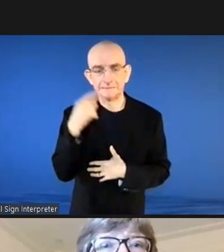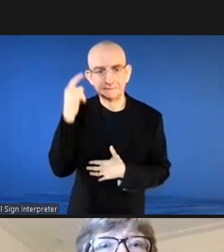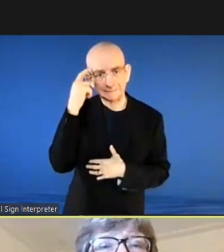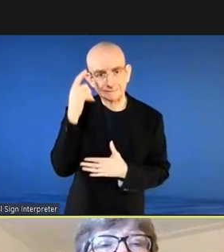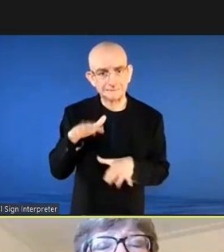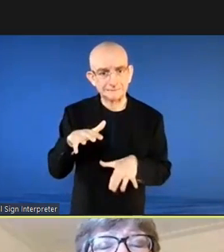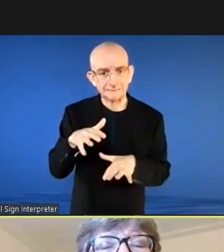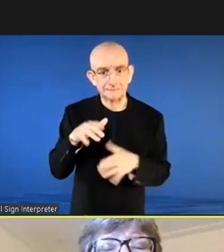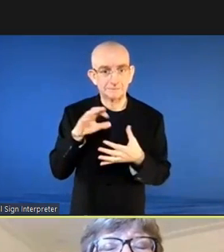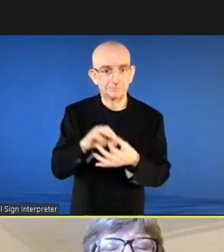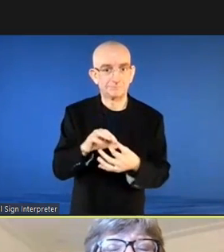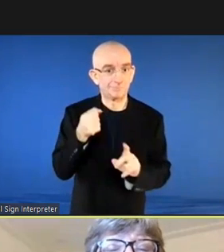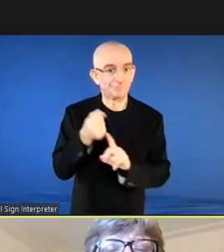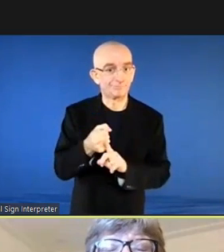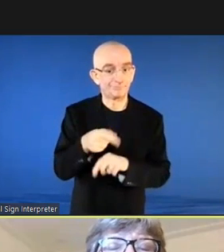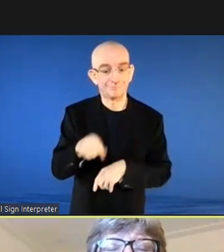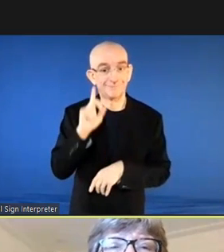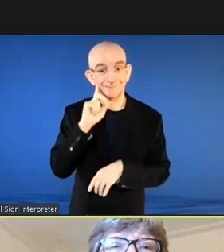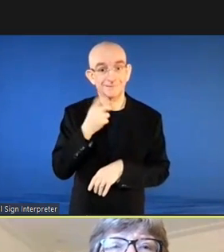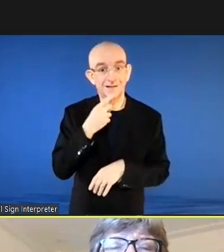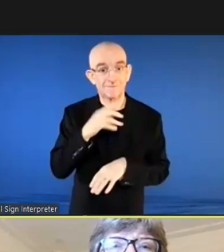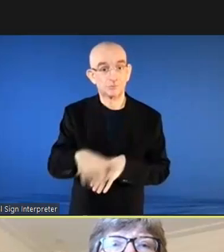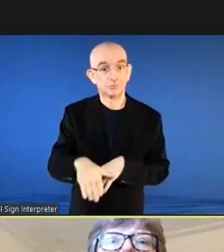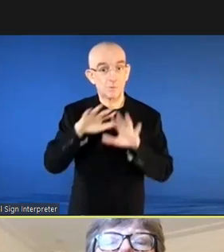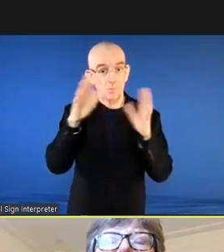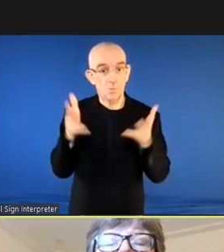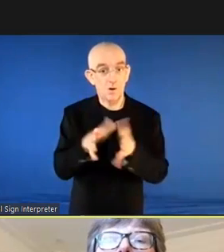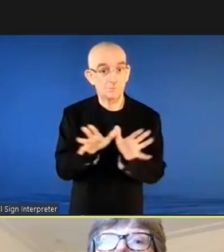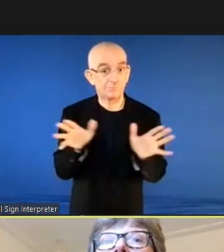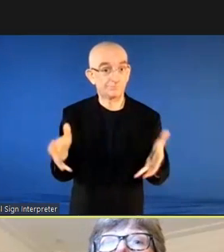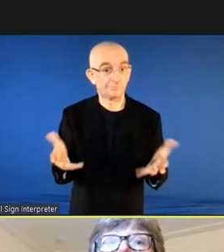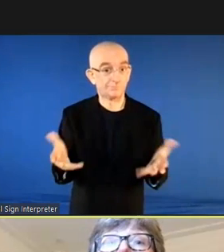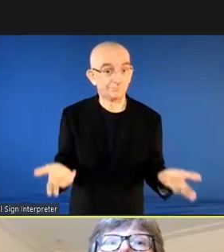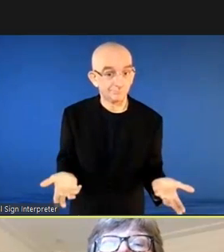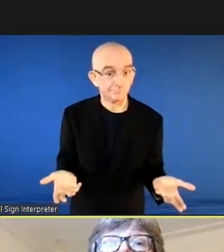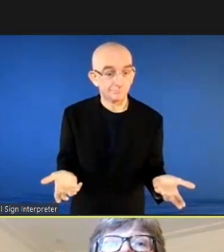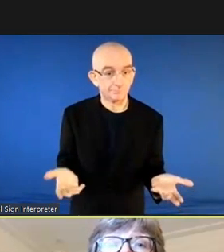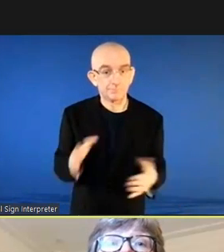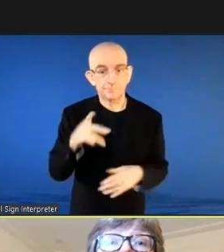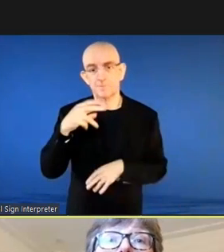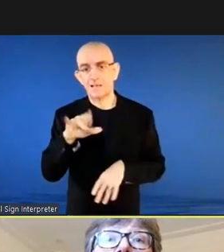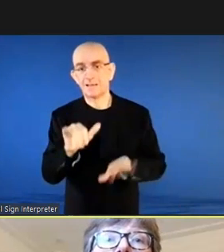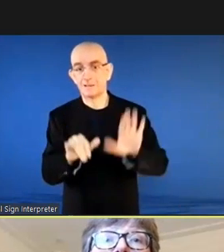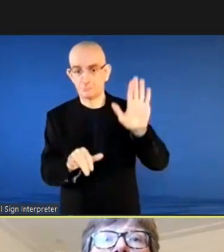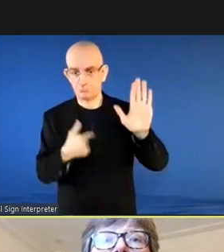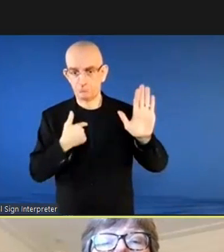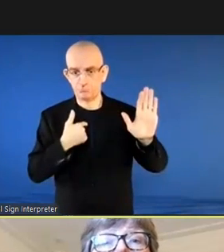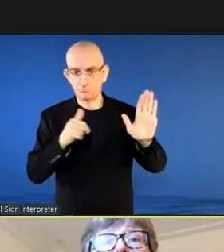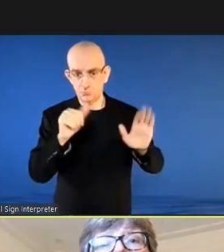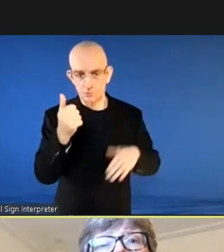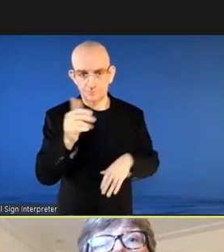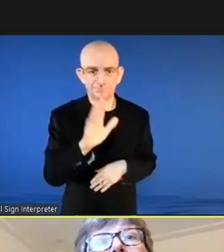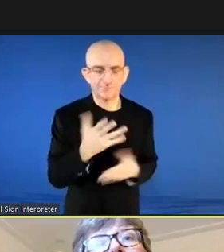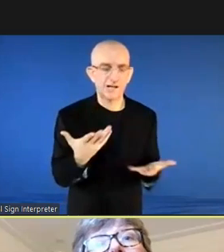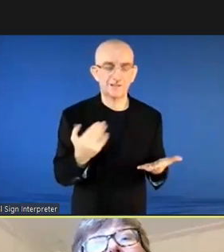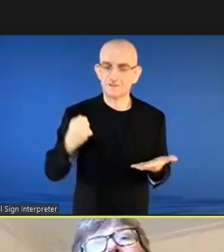So if I go first, so it's a real shame, and we were all really disappointed about the news last